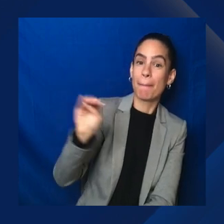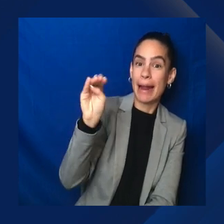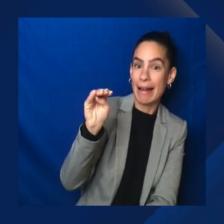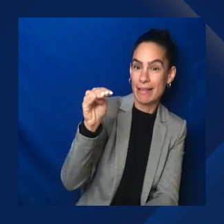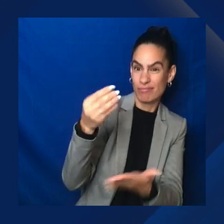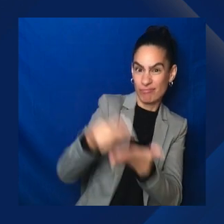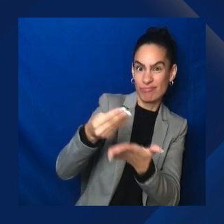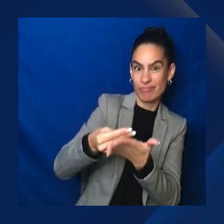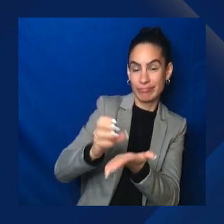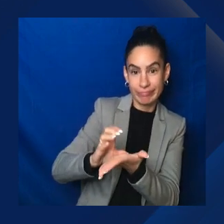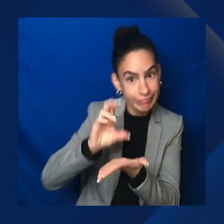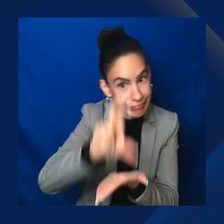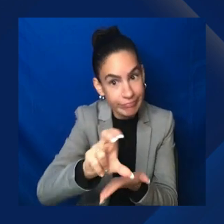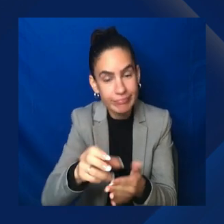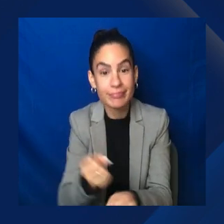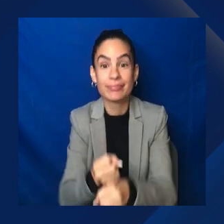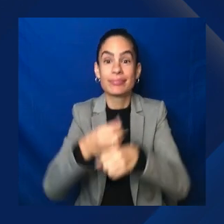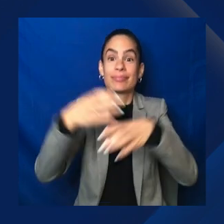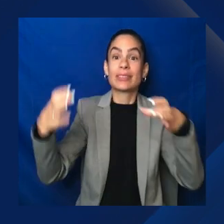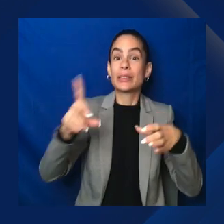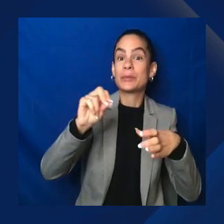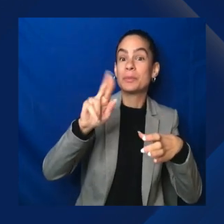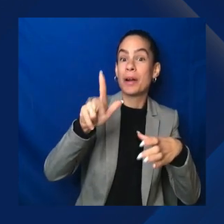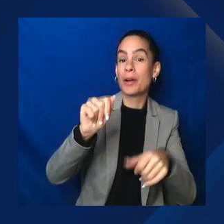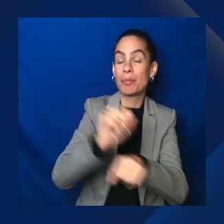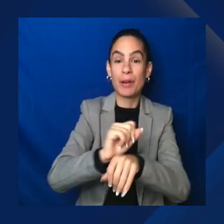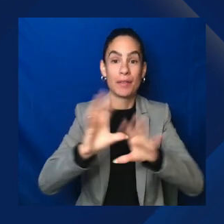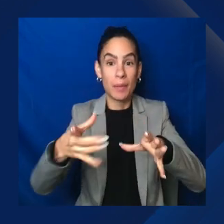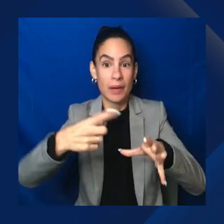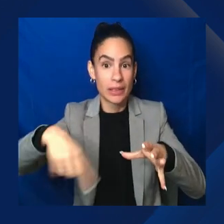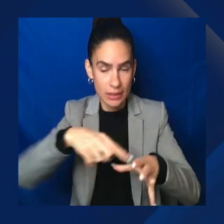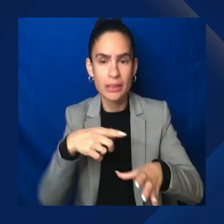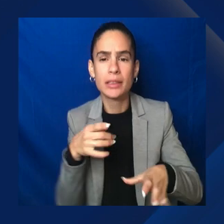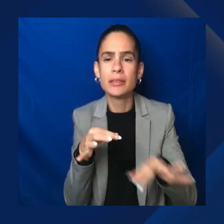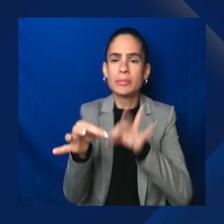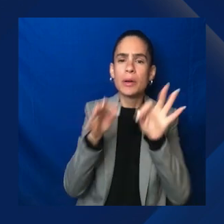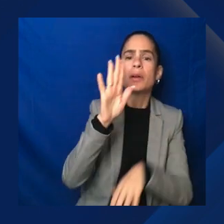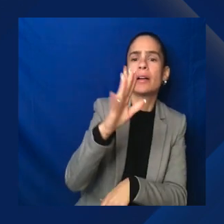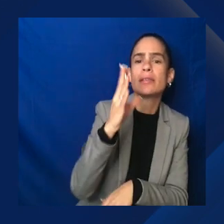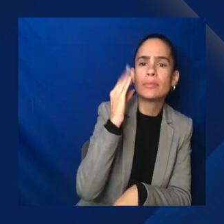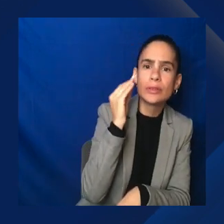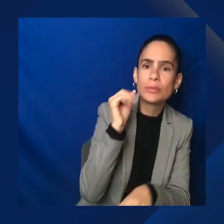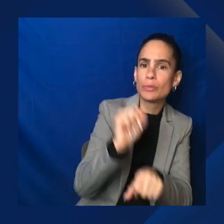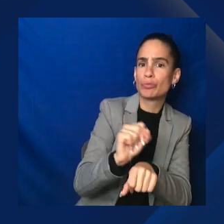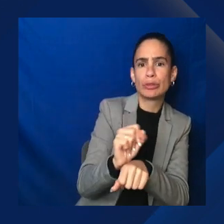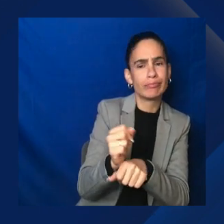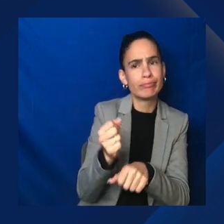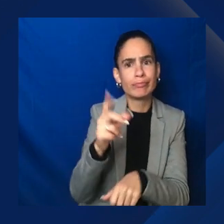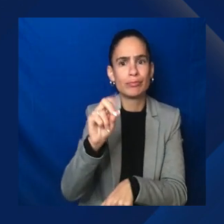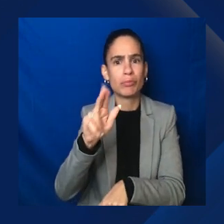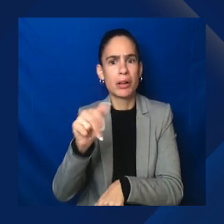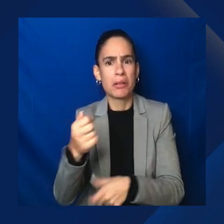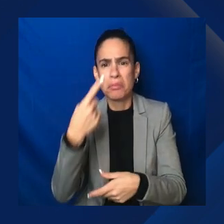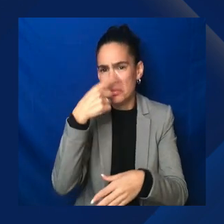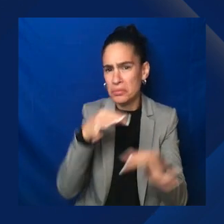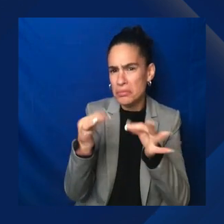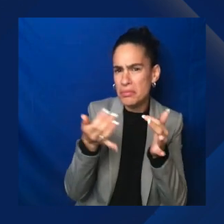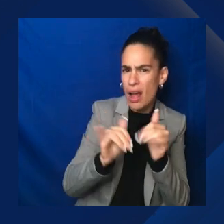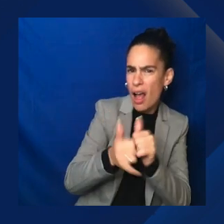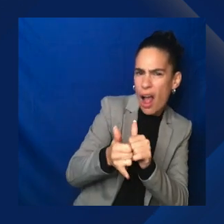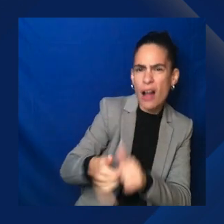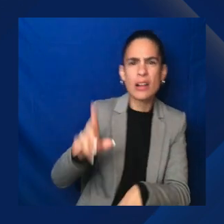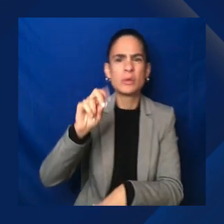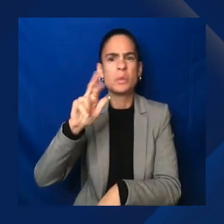touch a little bit on your work as doula, but can you talk a little bit about how doulas can really affect health outcomes and how important it is to grow this